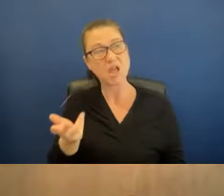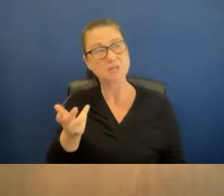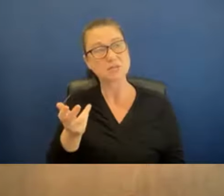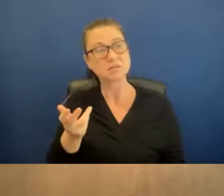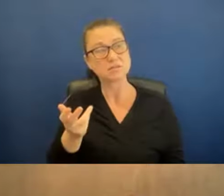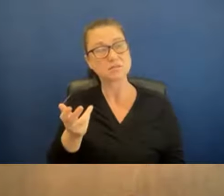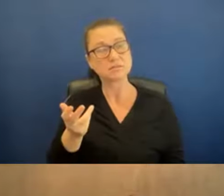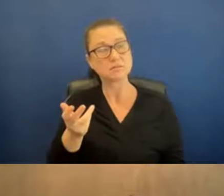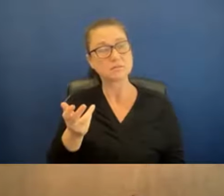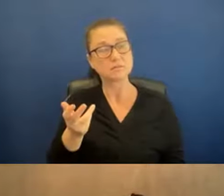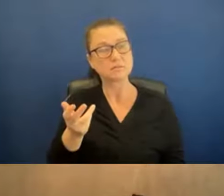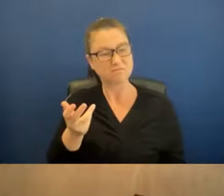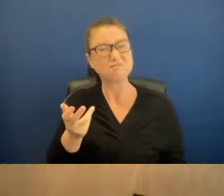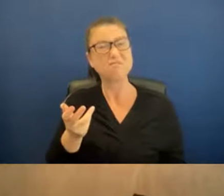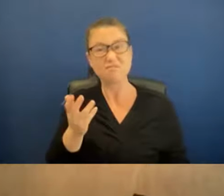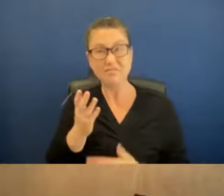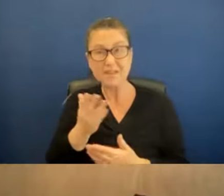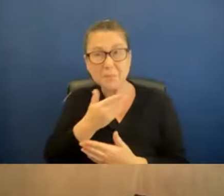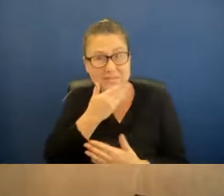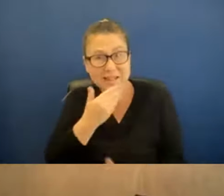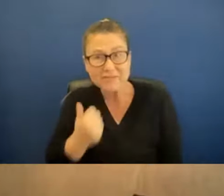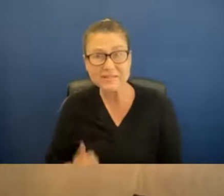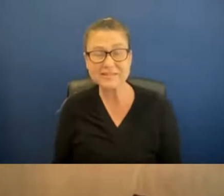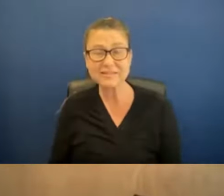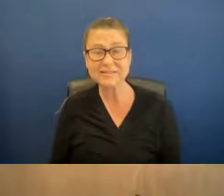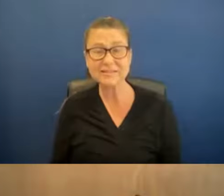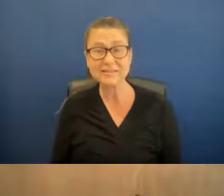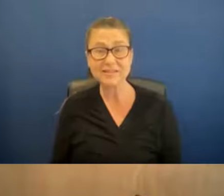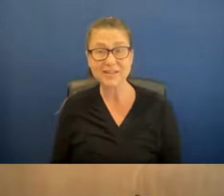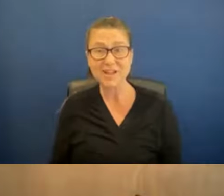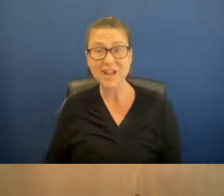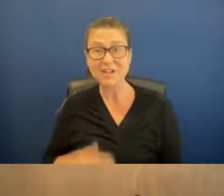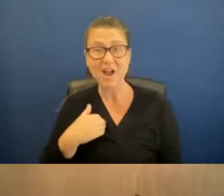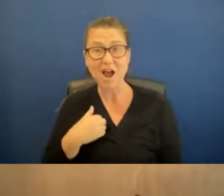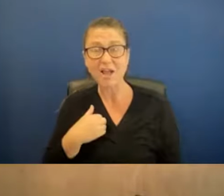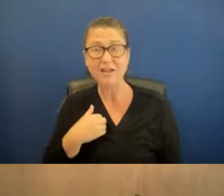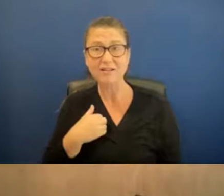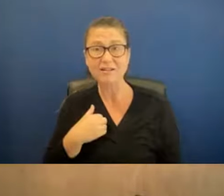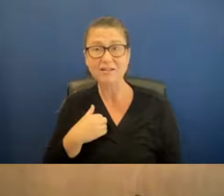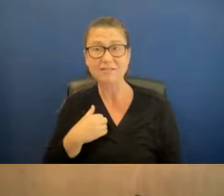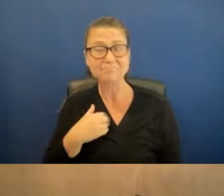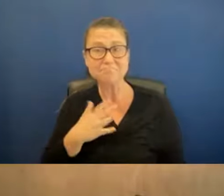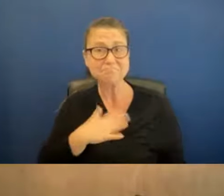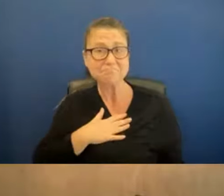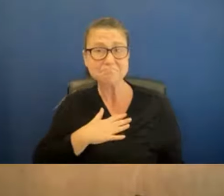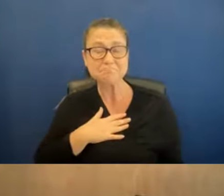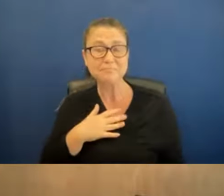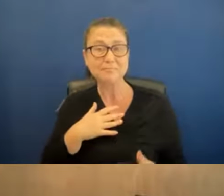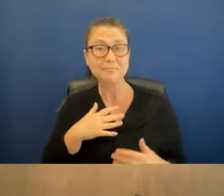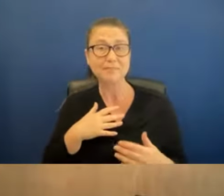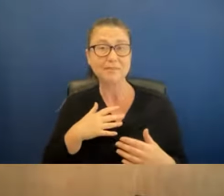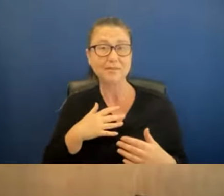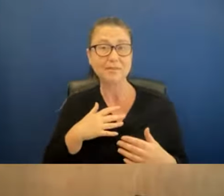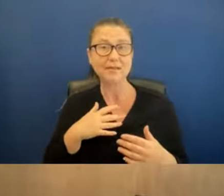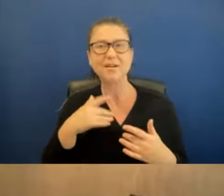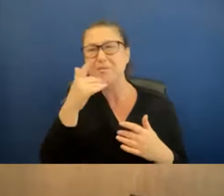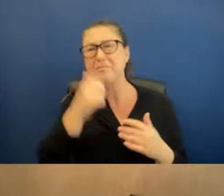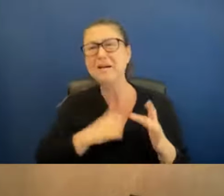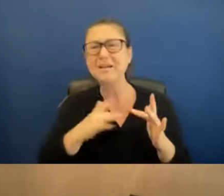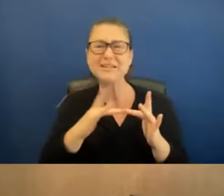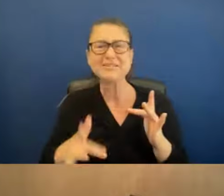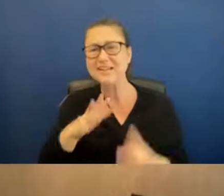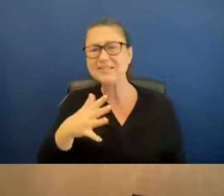and it was lovely. And I just really enjoyed hearing, oh, my internet is